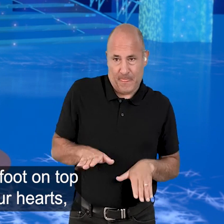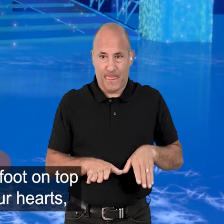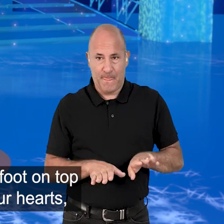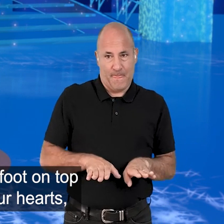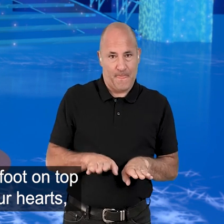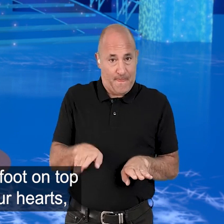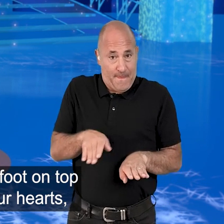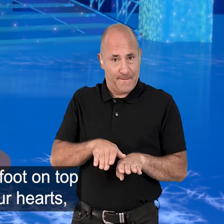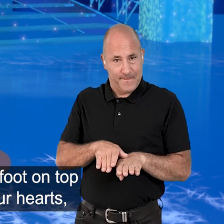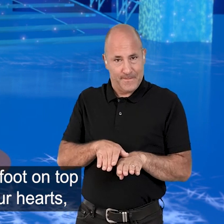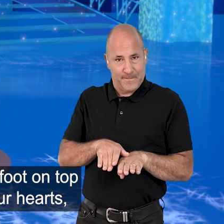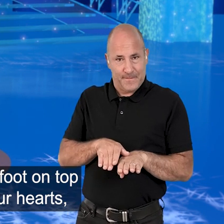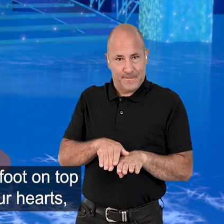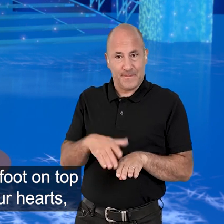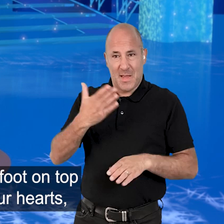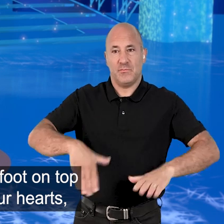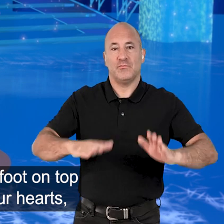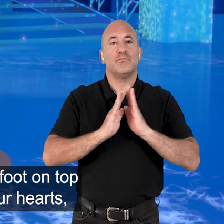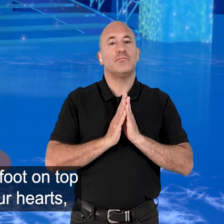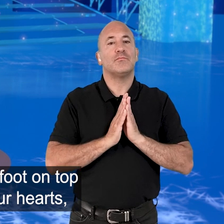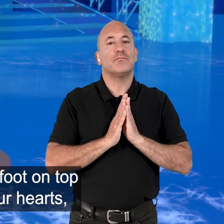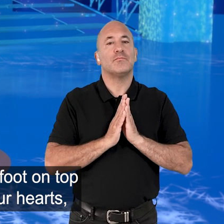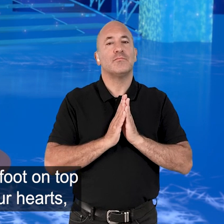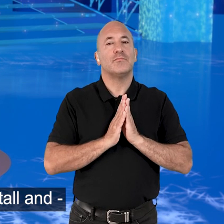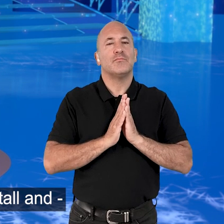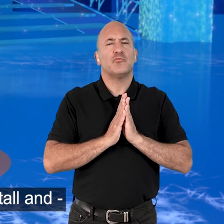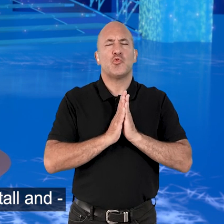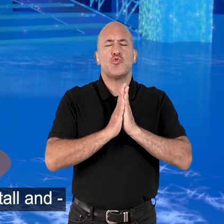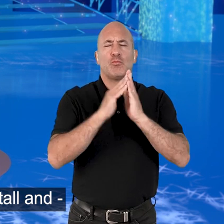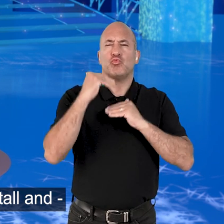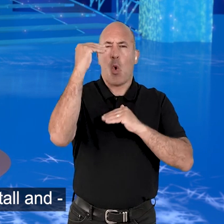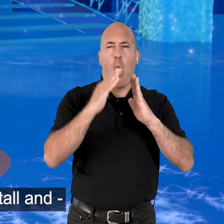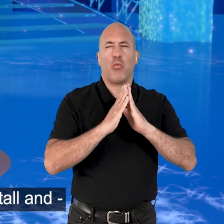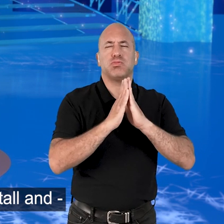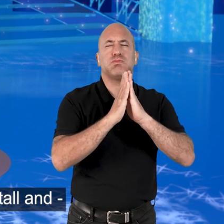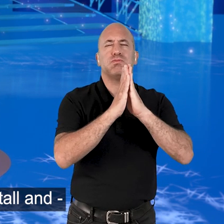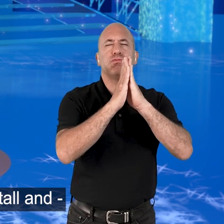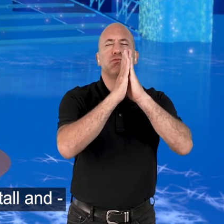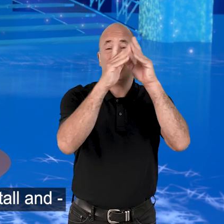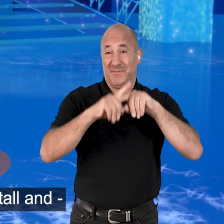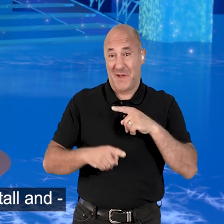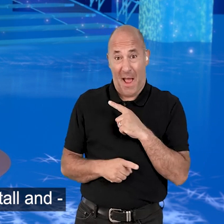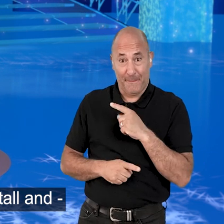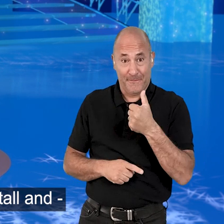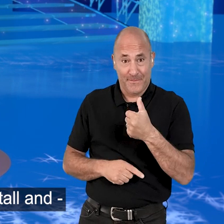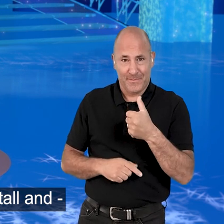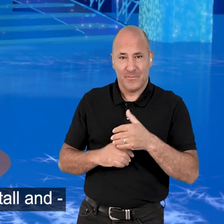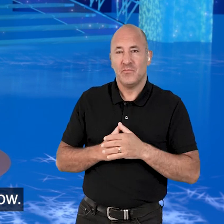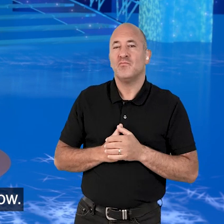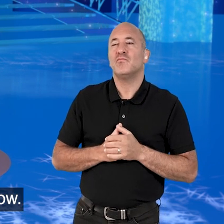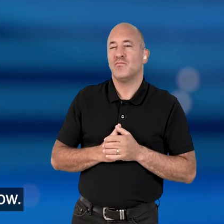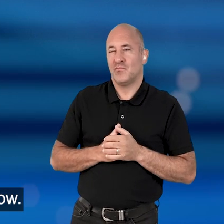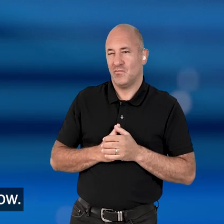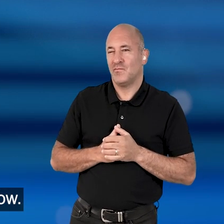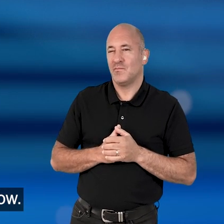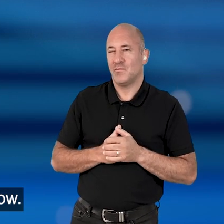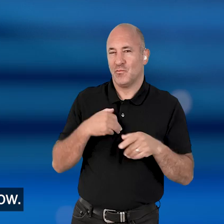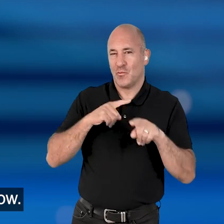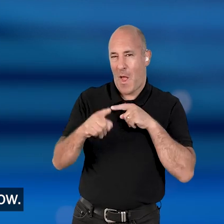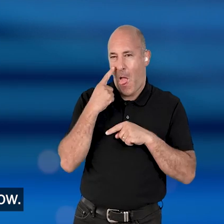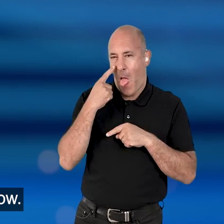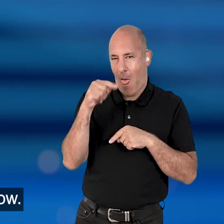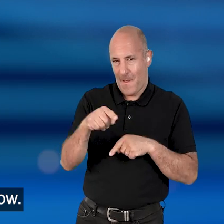foot on top now and our hands together at our hearts. Grow our trees up super duper tall and let me